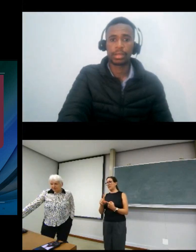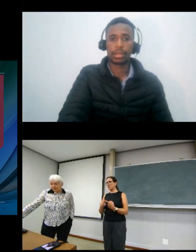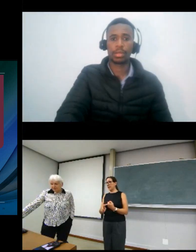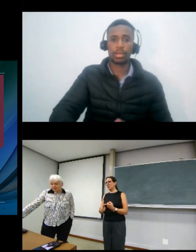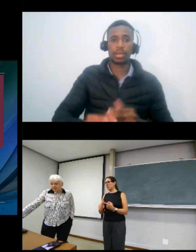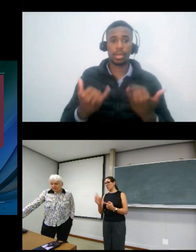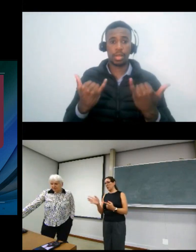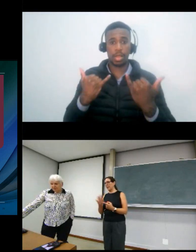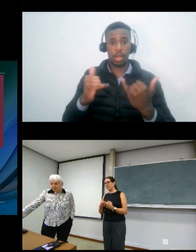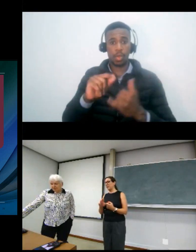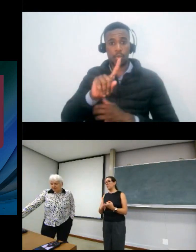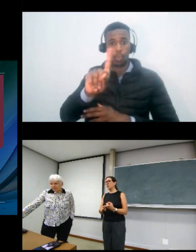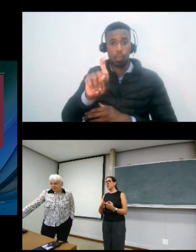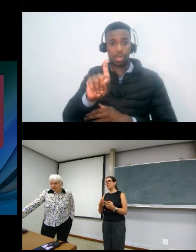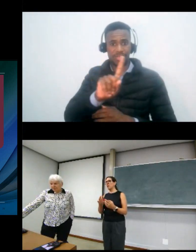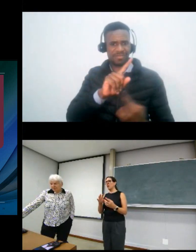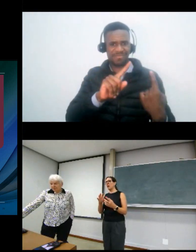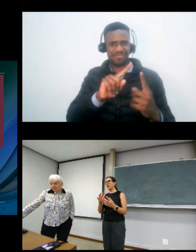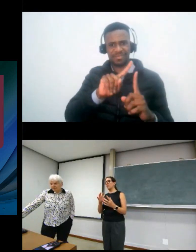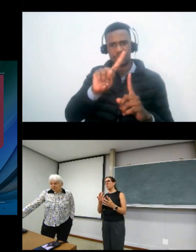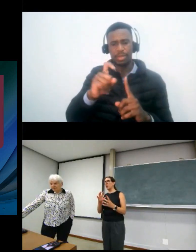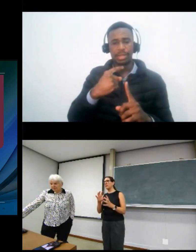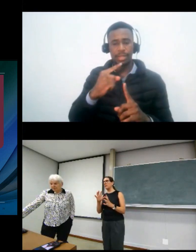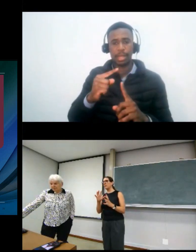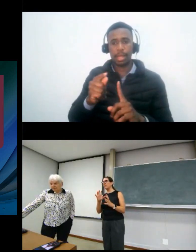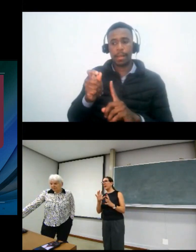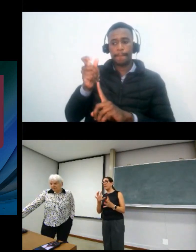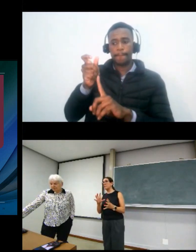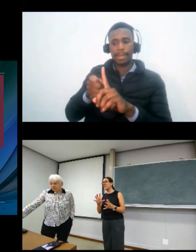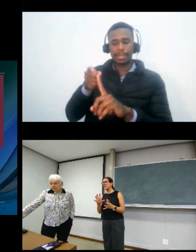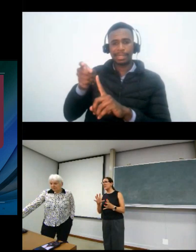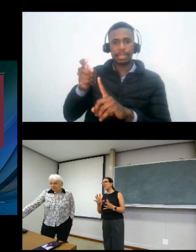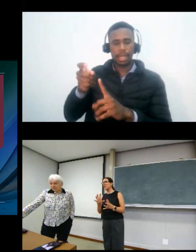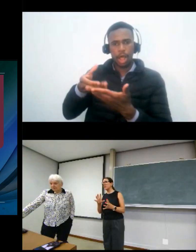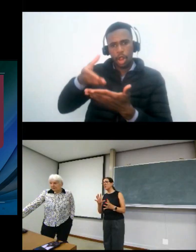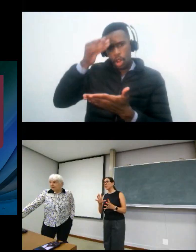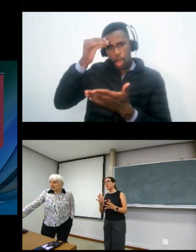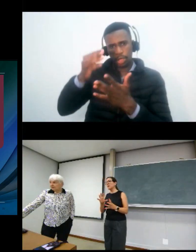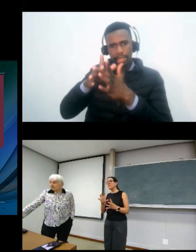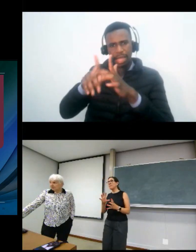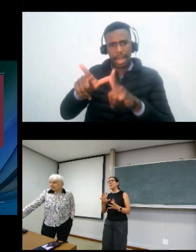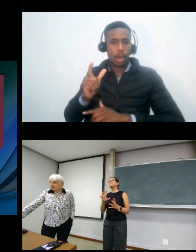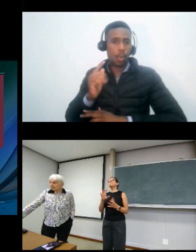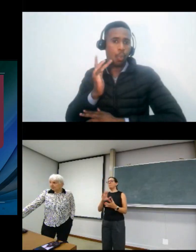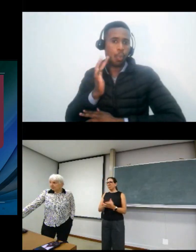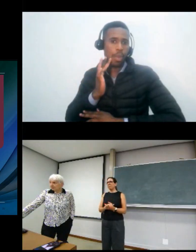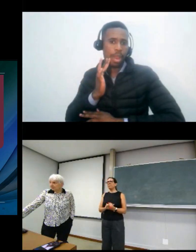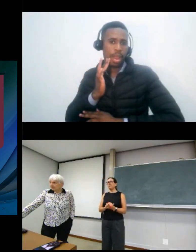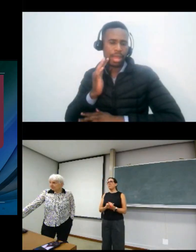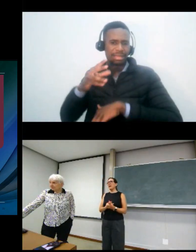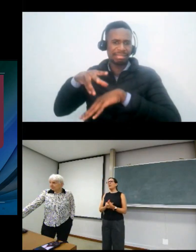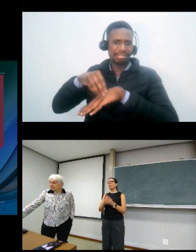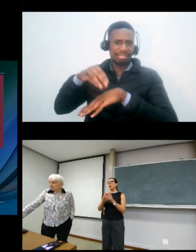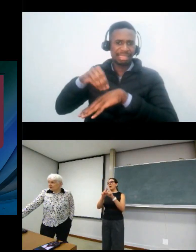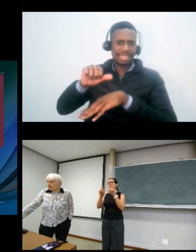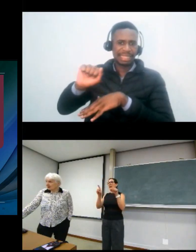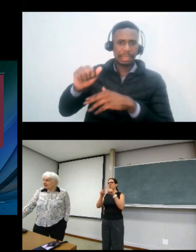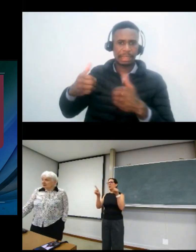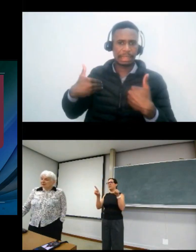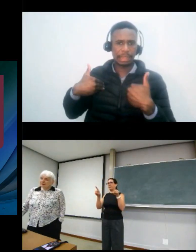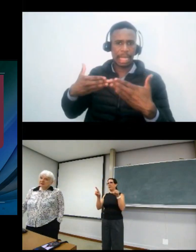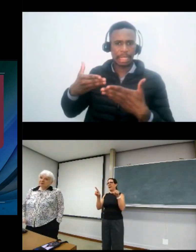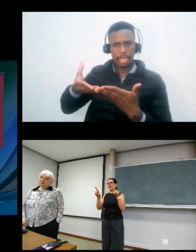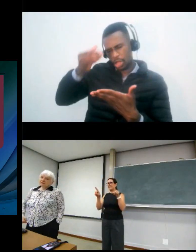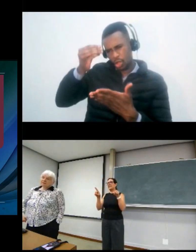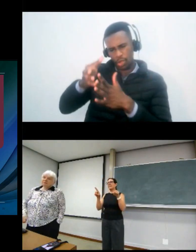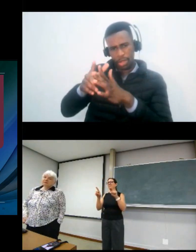effective age of acquisition or length of exposure. What the characteristics? Yeah, exactly. That's what I'm getting at. I was just curious to see what.